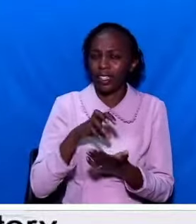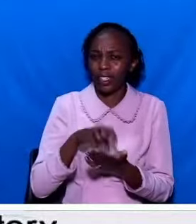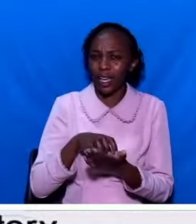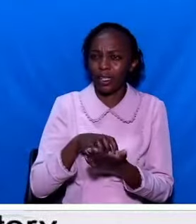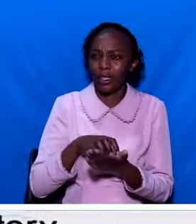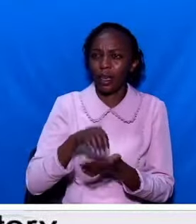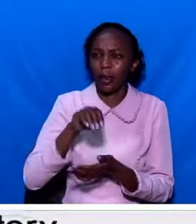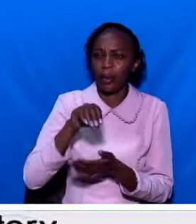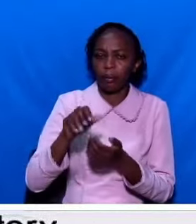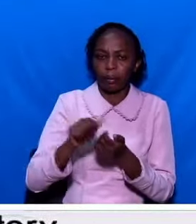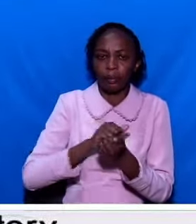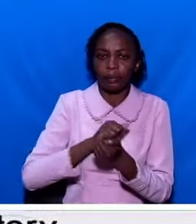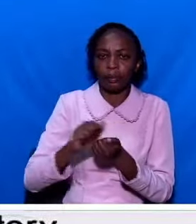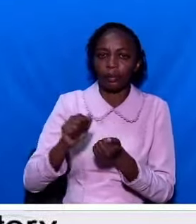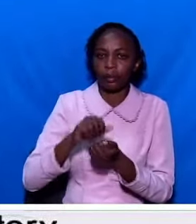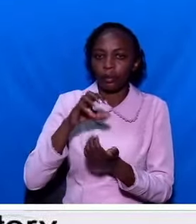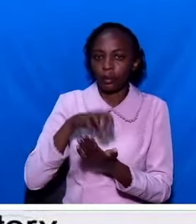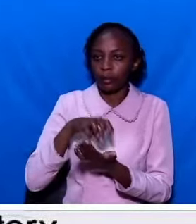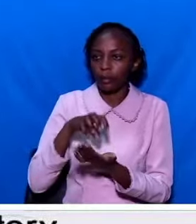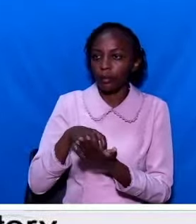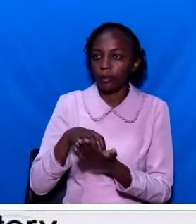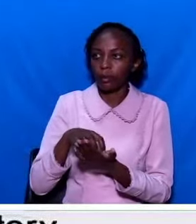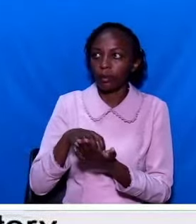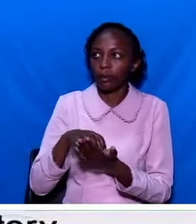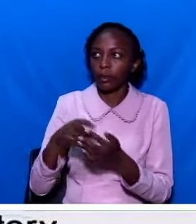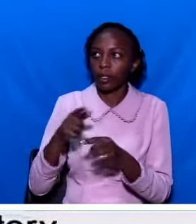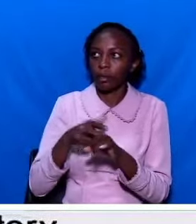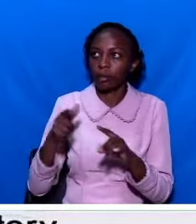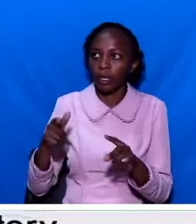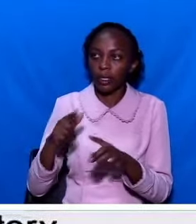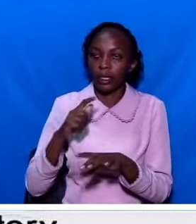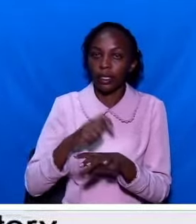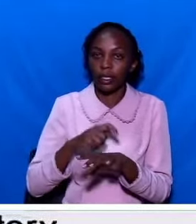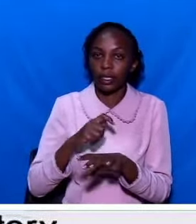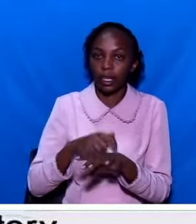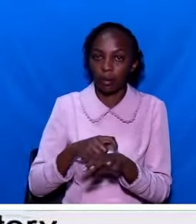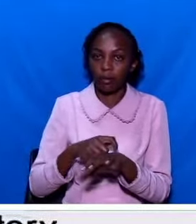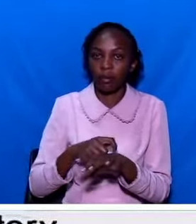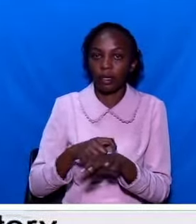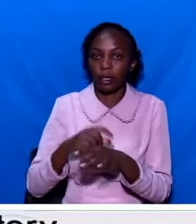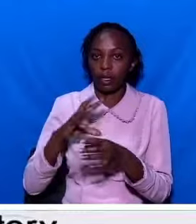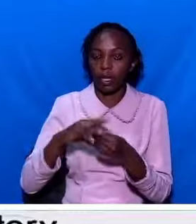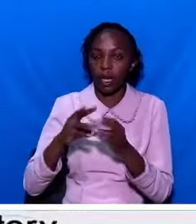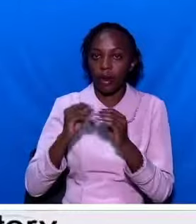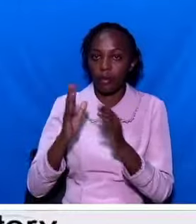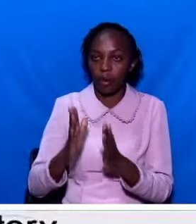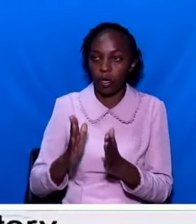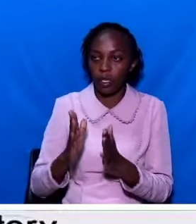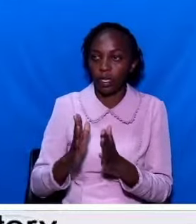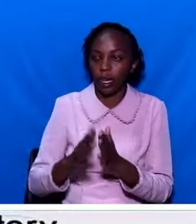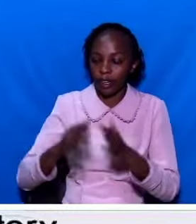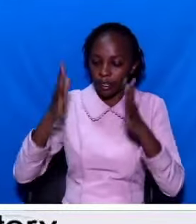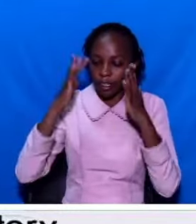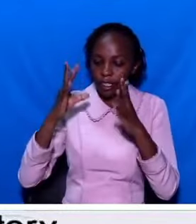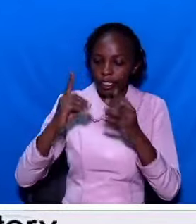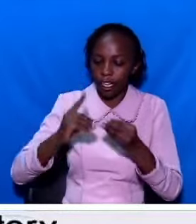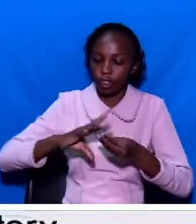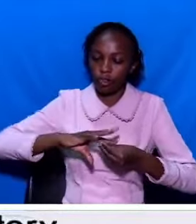means to be destroyed. But when the potter decides to crush you and mold you into a different